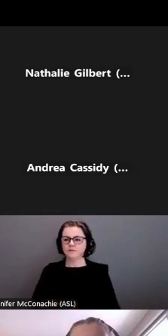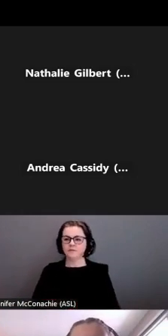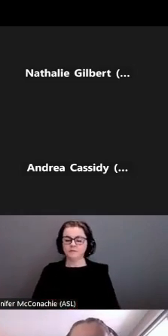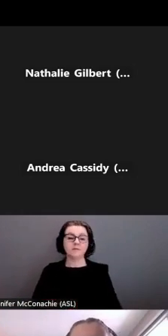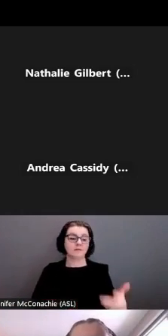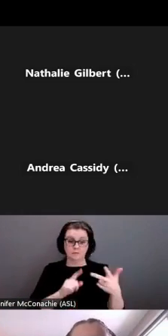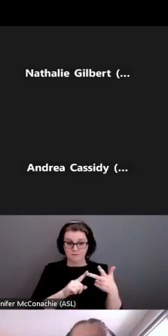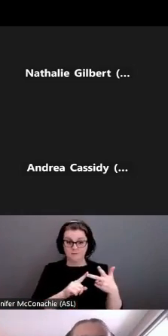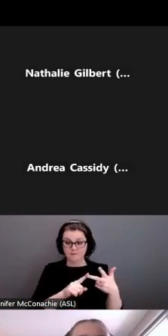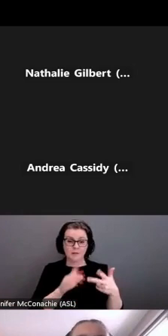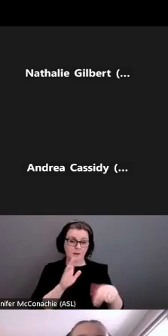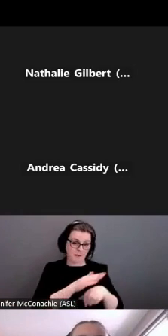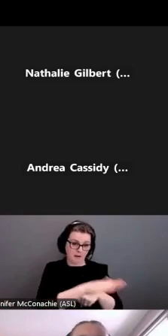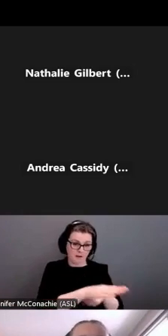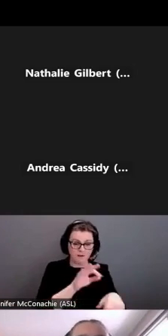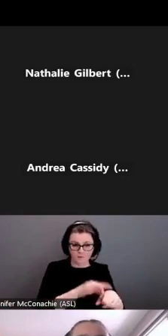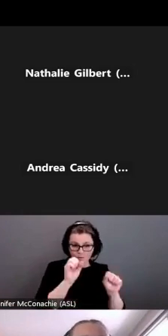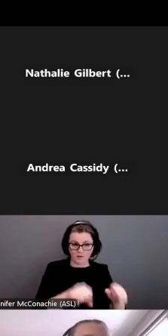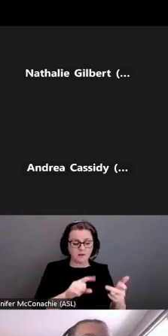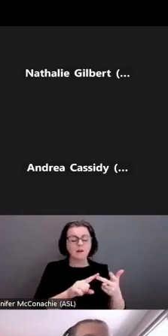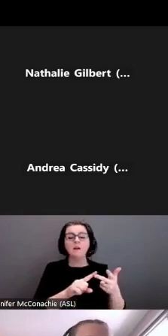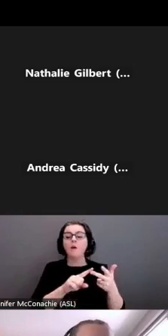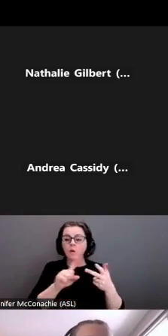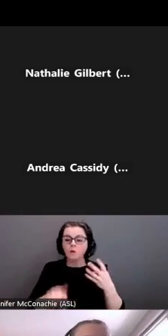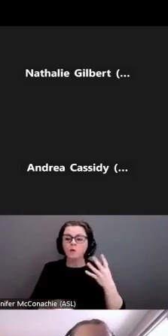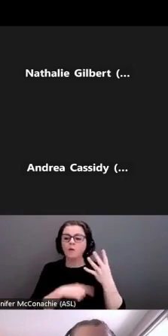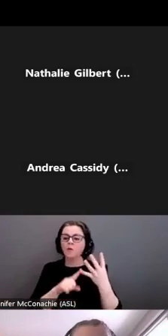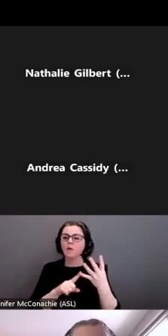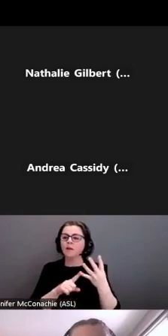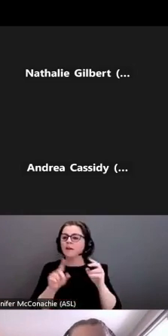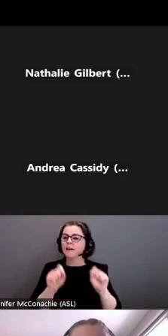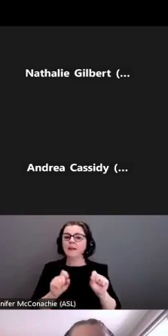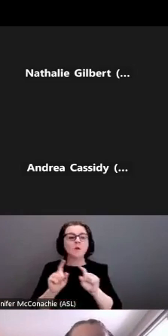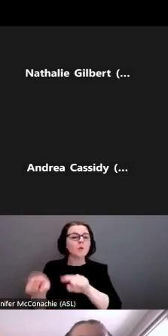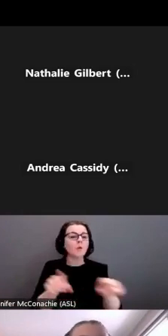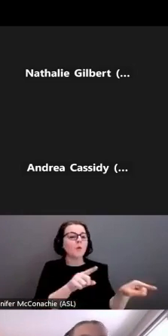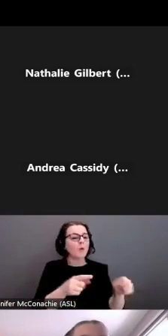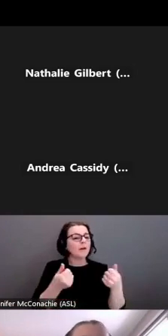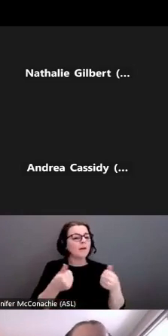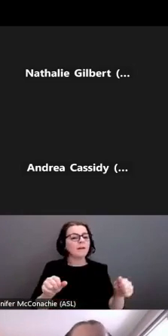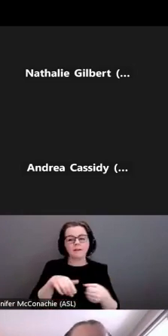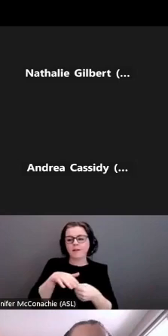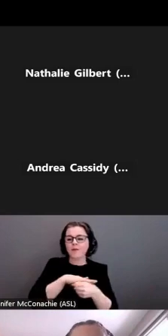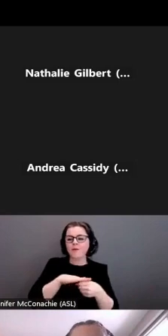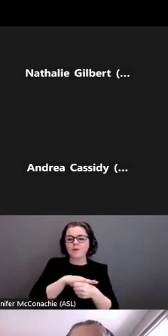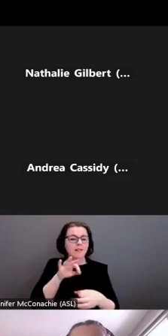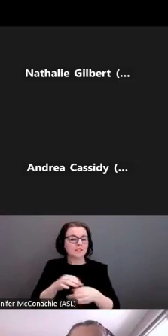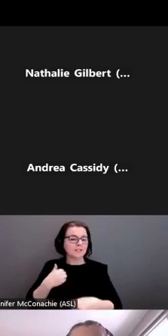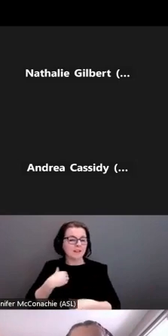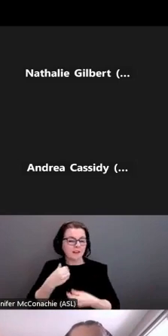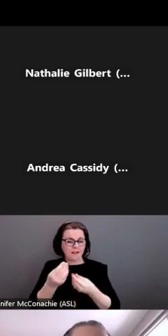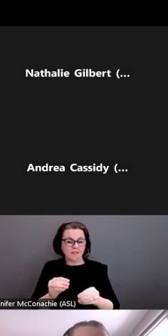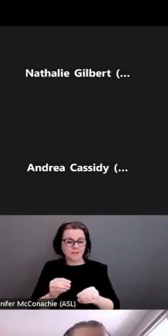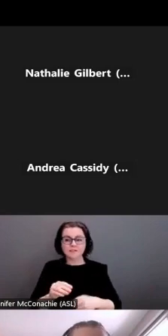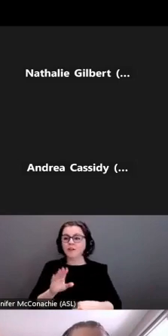vote, which is at any local Elections Canada office. So in every single electoral